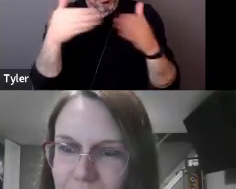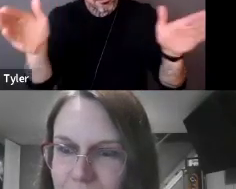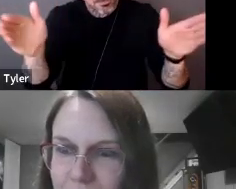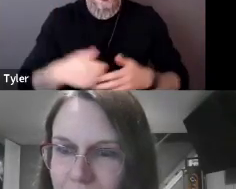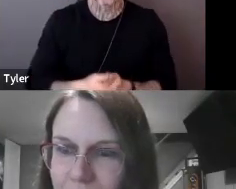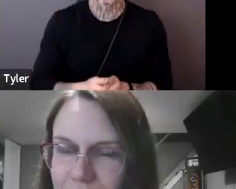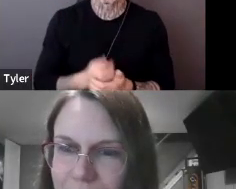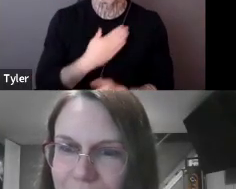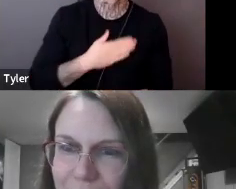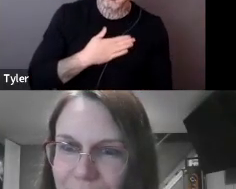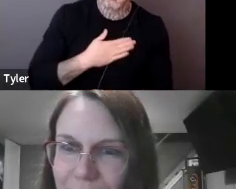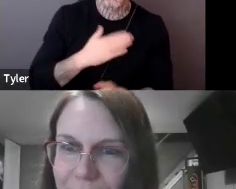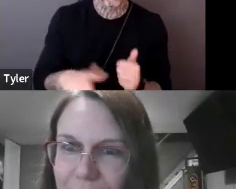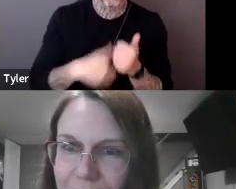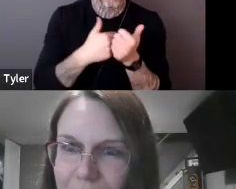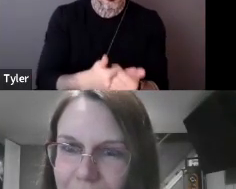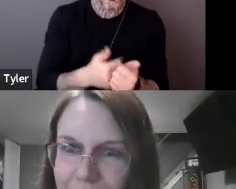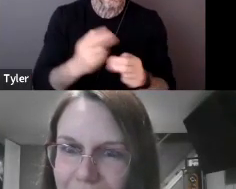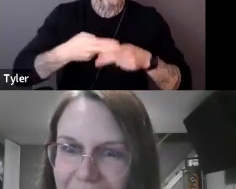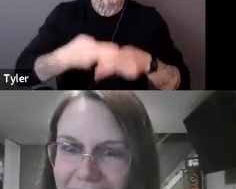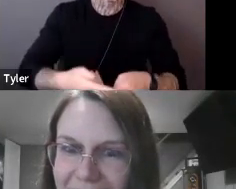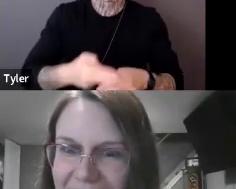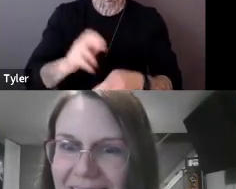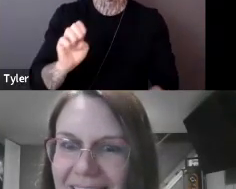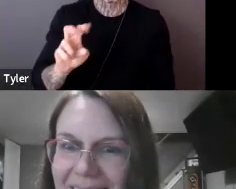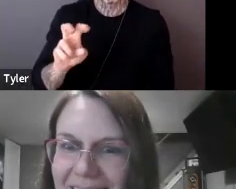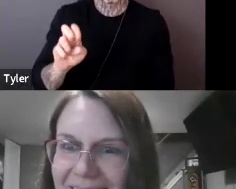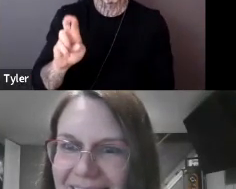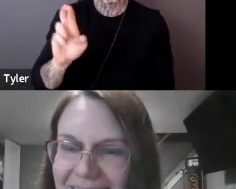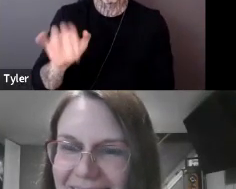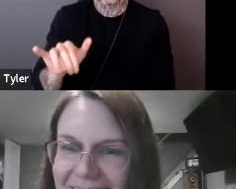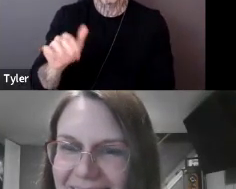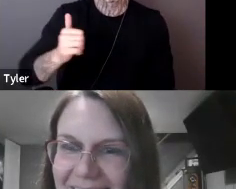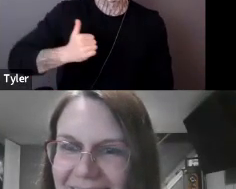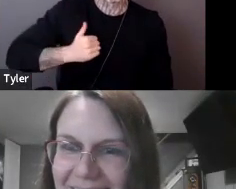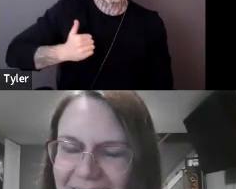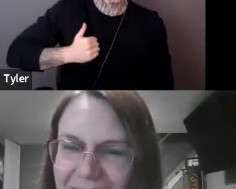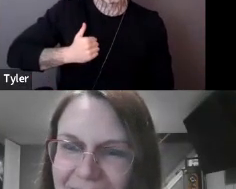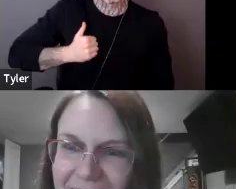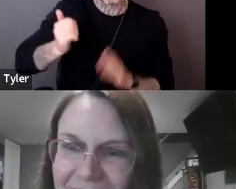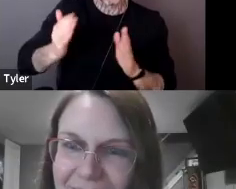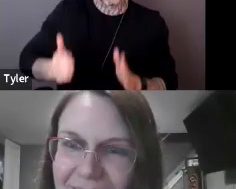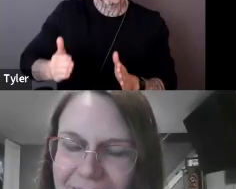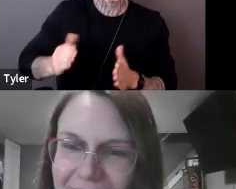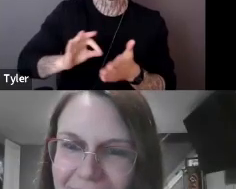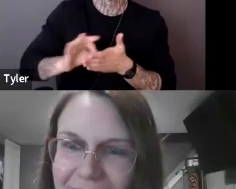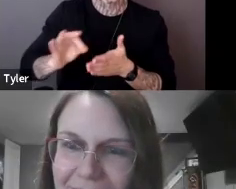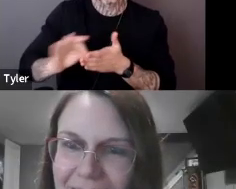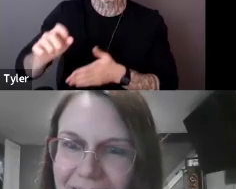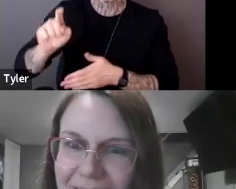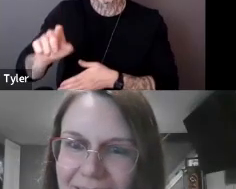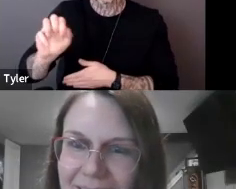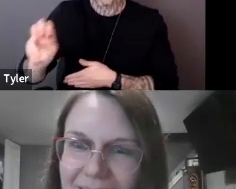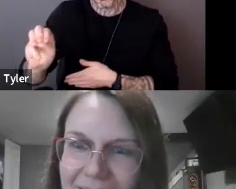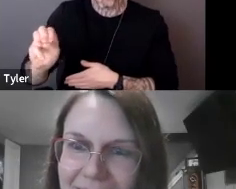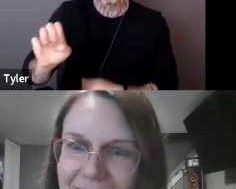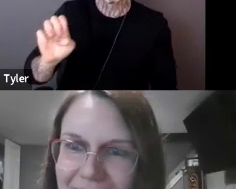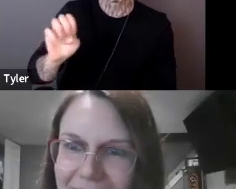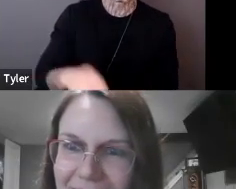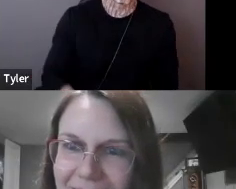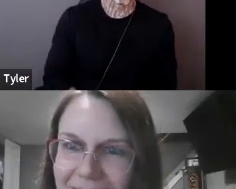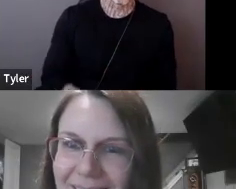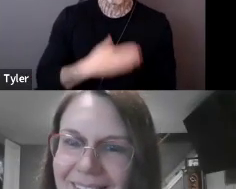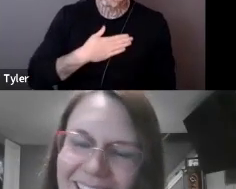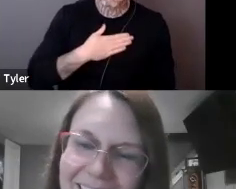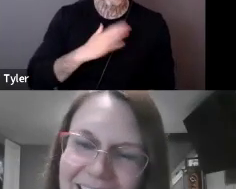follow us at everycanadiancounts.com. And info@everycanadiancounts.com will get you right to me. Thank you very much for giving me the